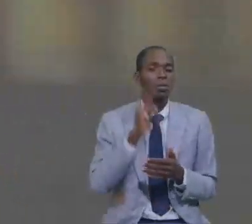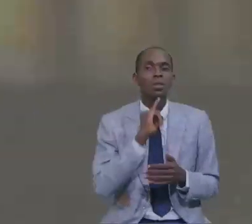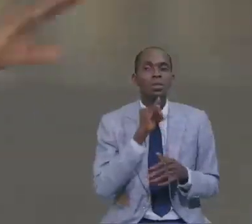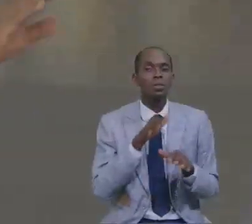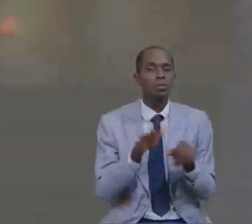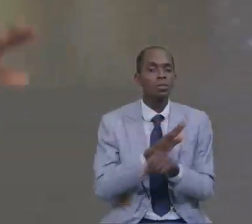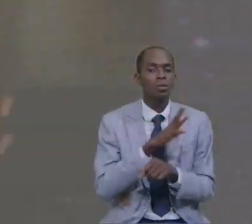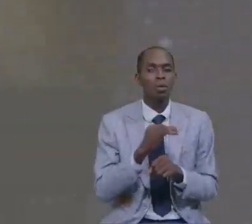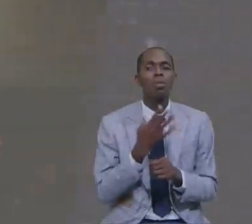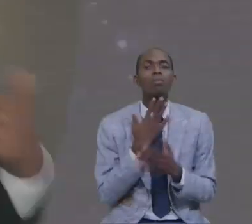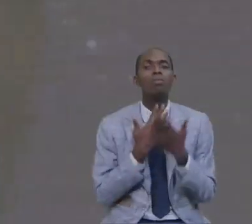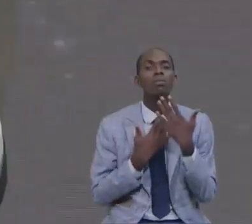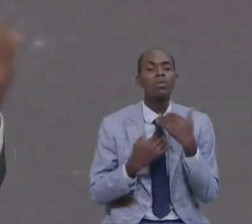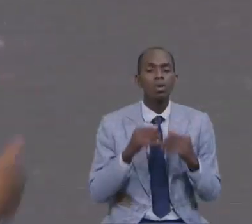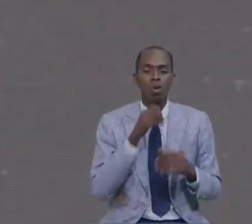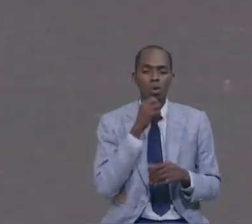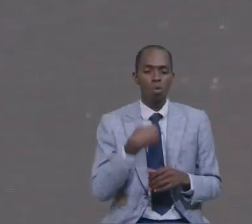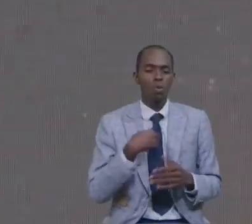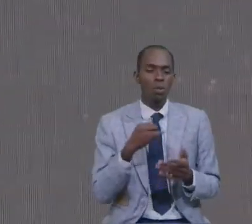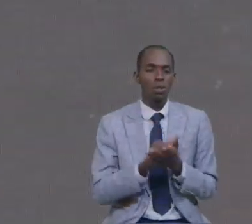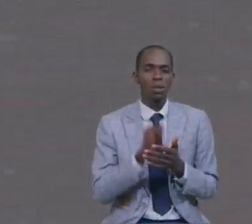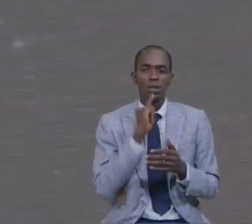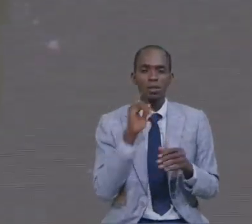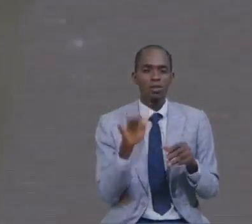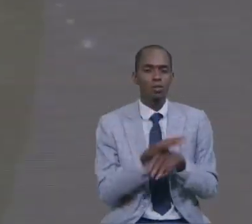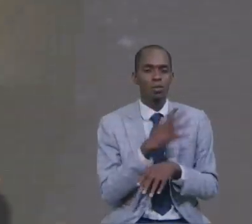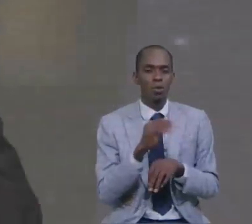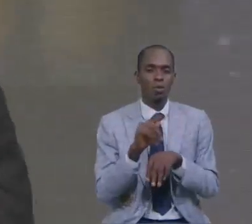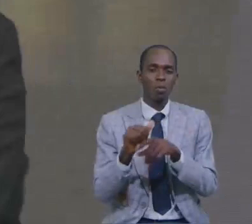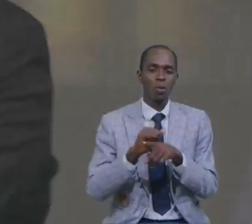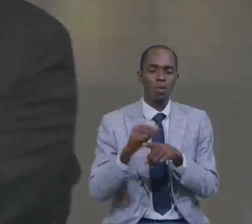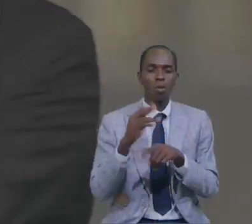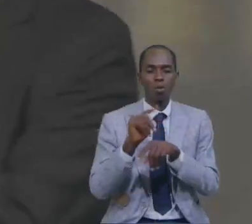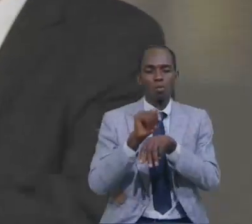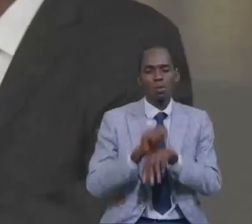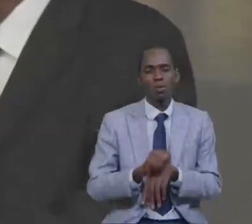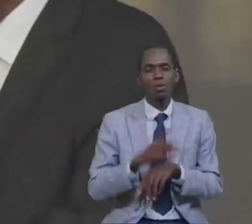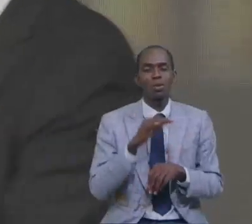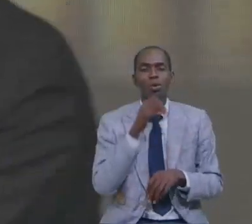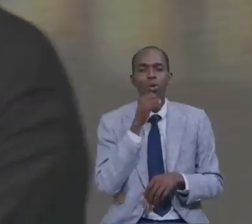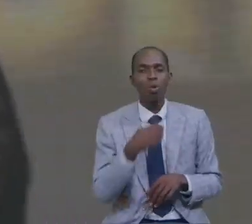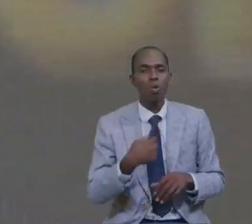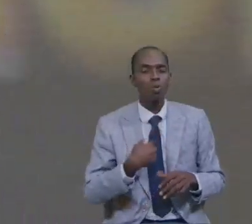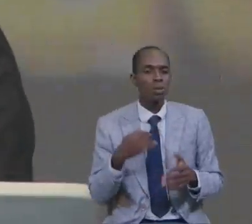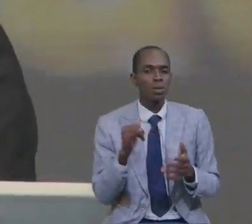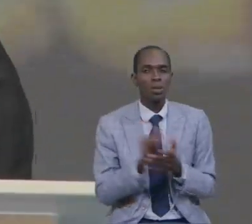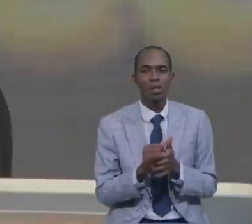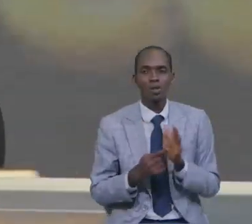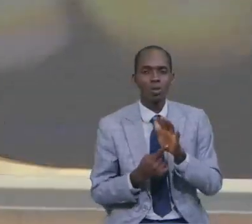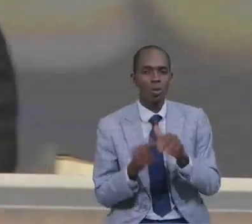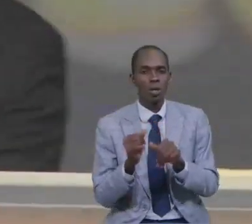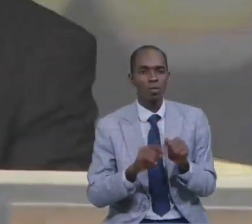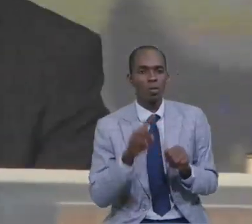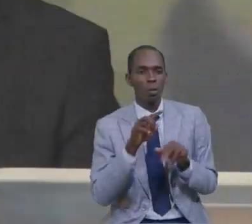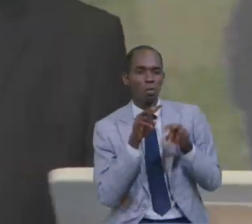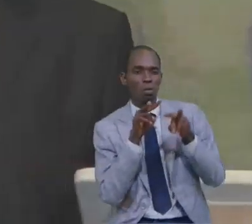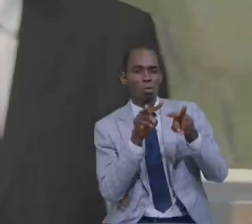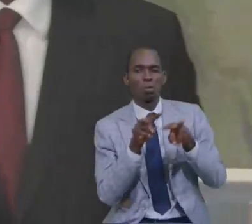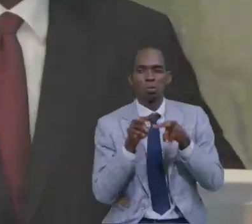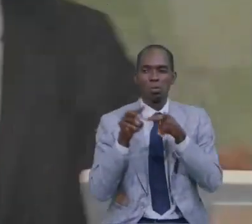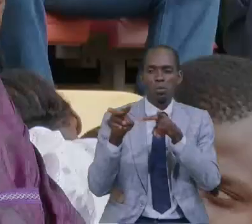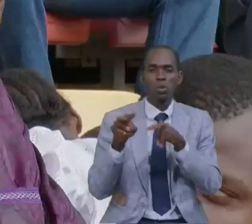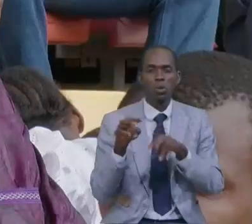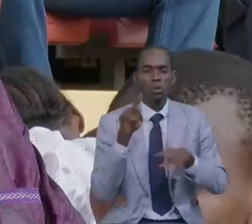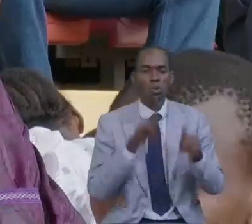everywhere watching over people, not watching over myself. The old me going in, arresting them and committing them